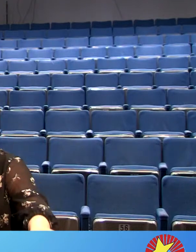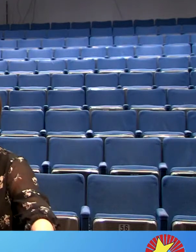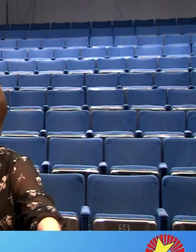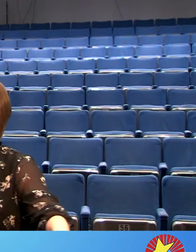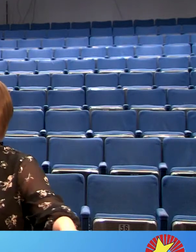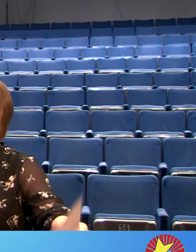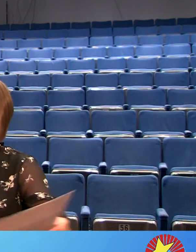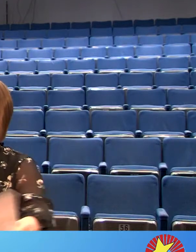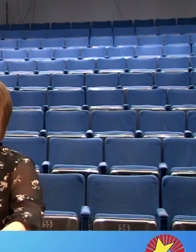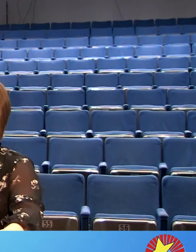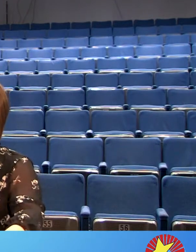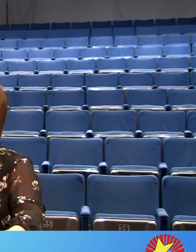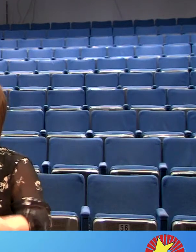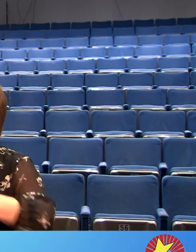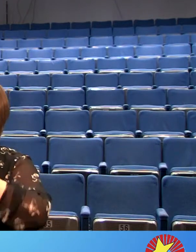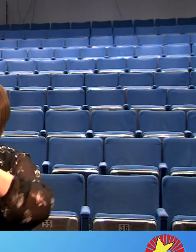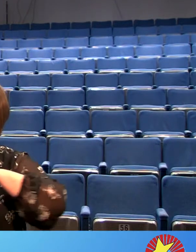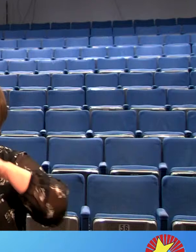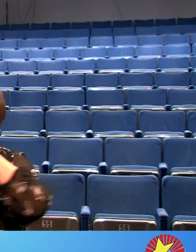assessment